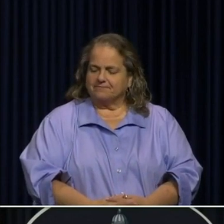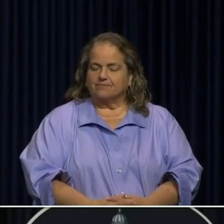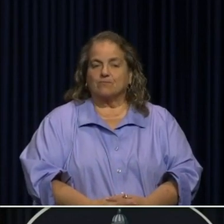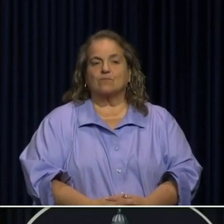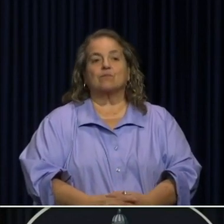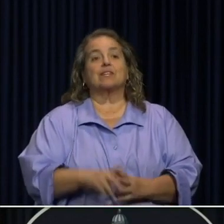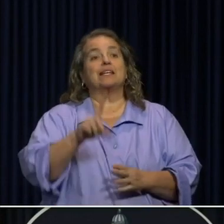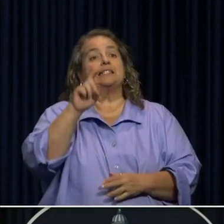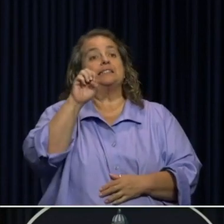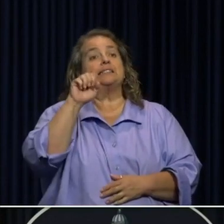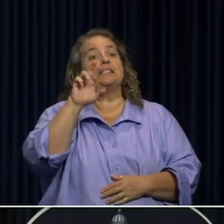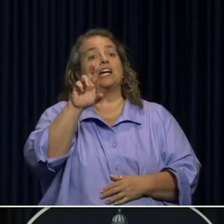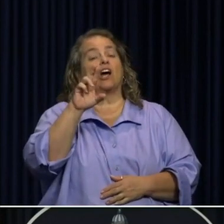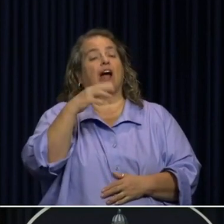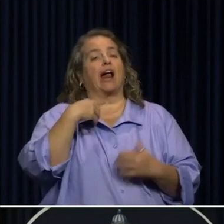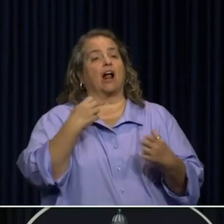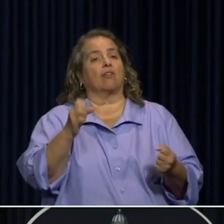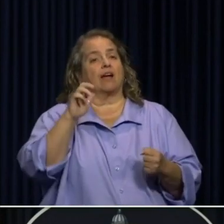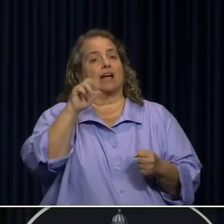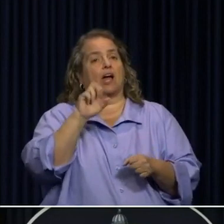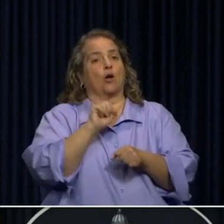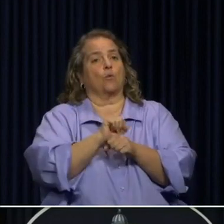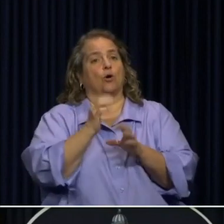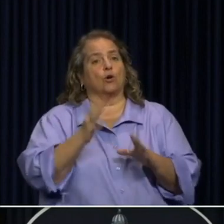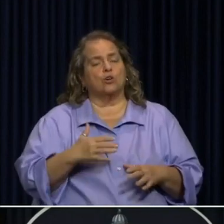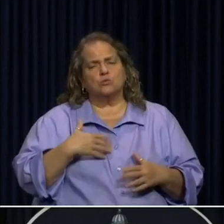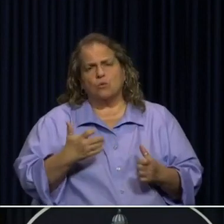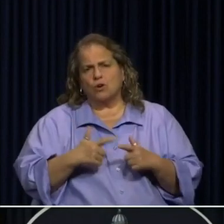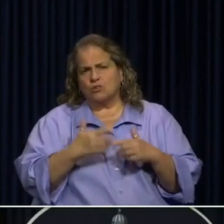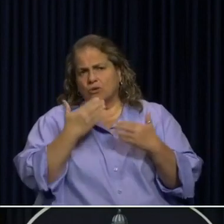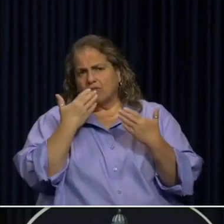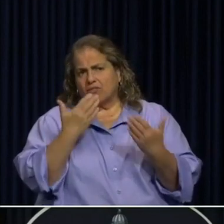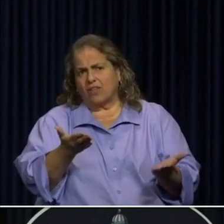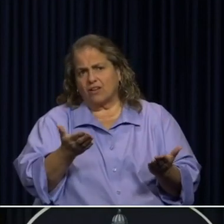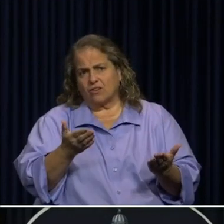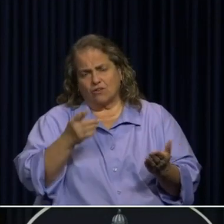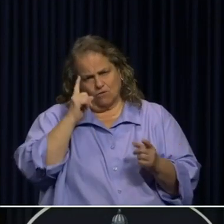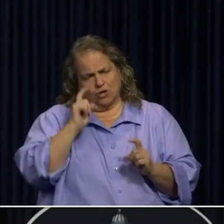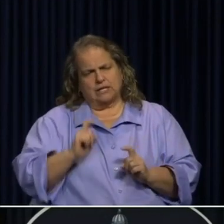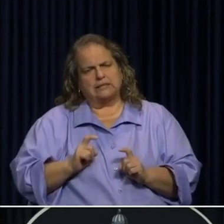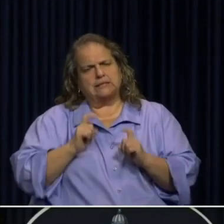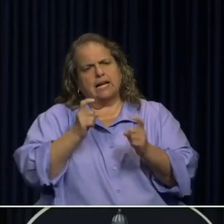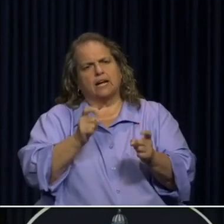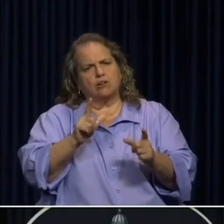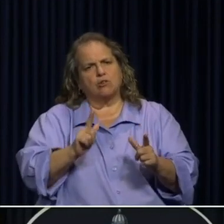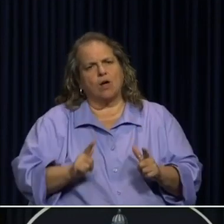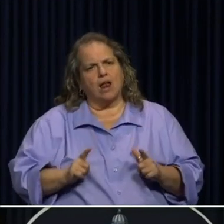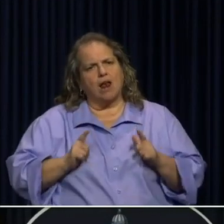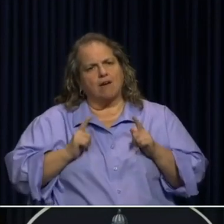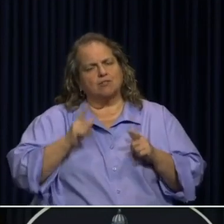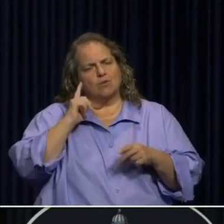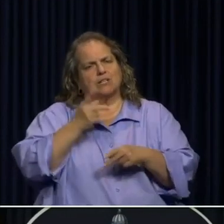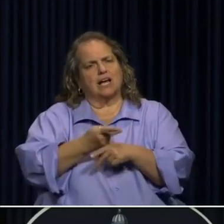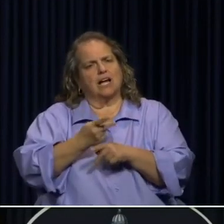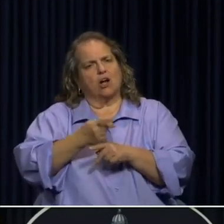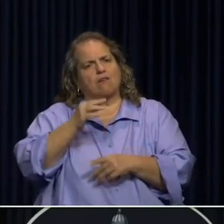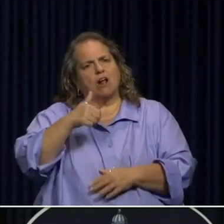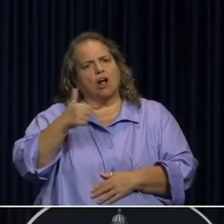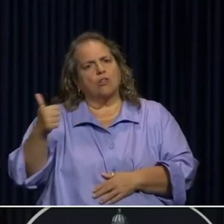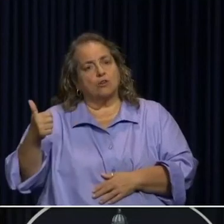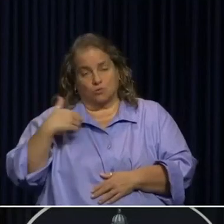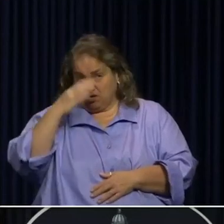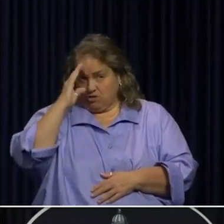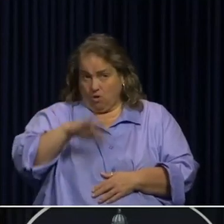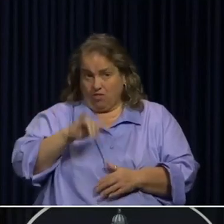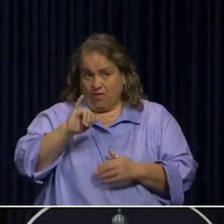Dear healthcare workers, we want to thank you for dedicating your lives to taking care of others. We know that